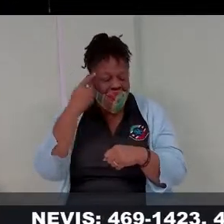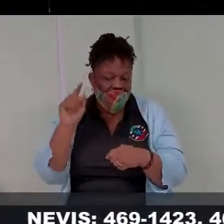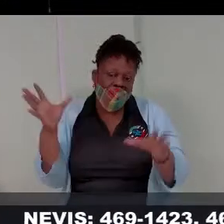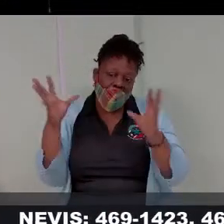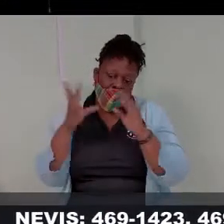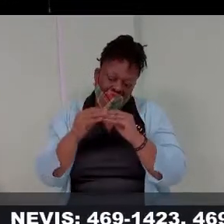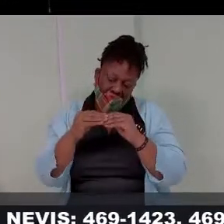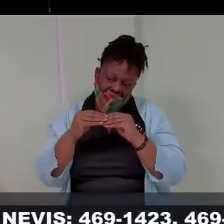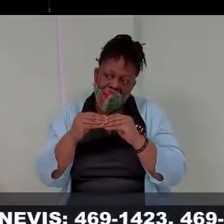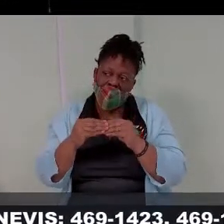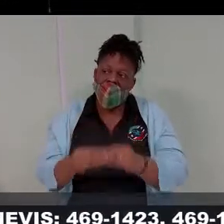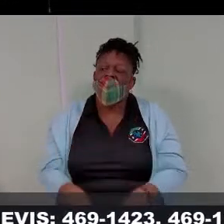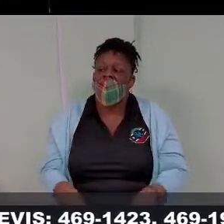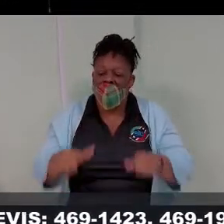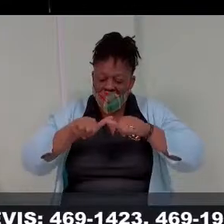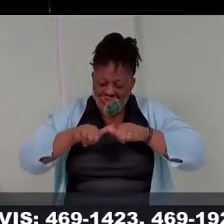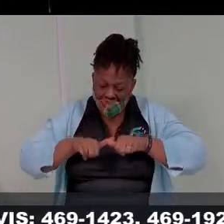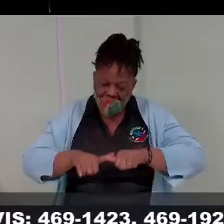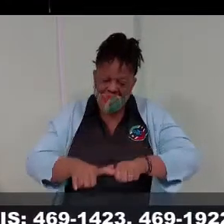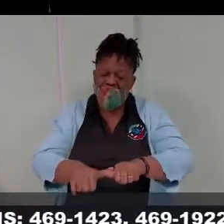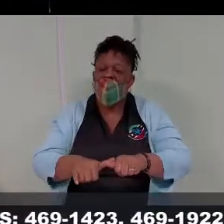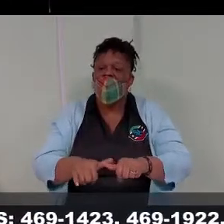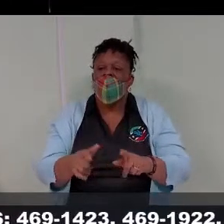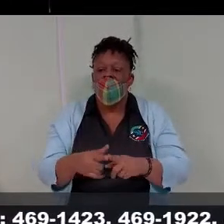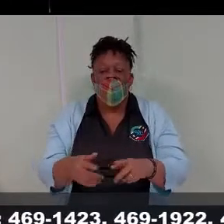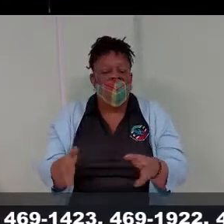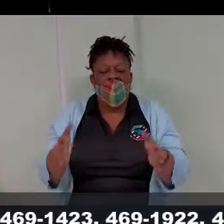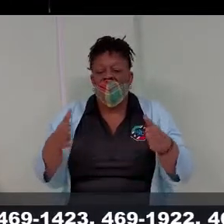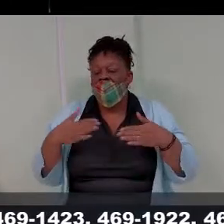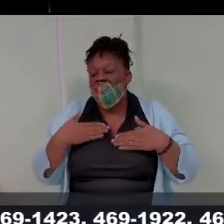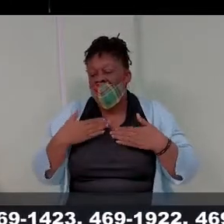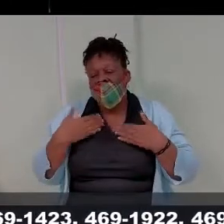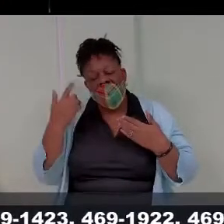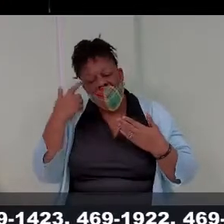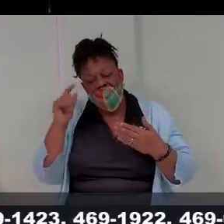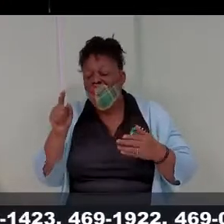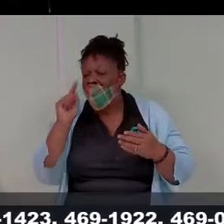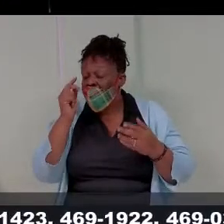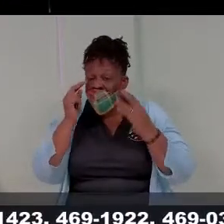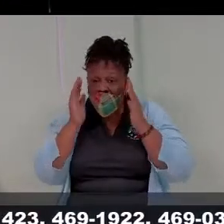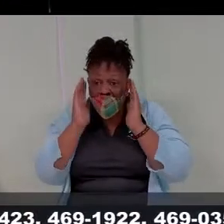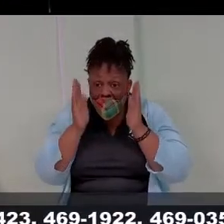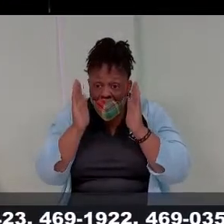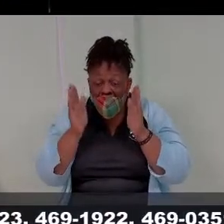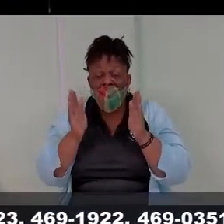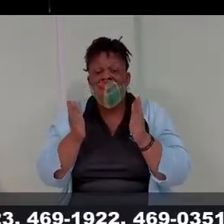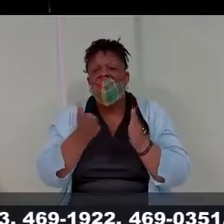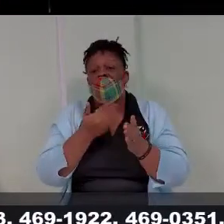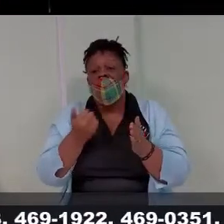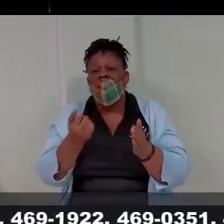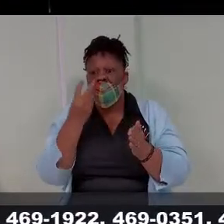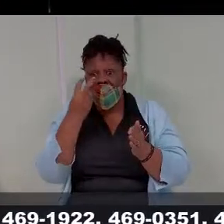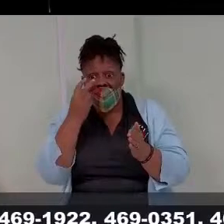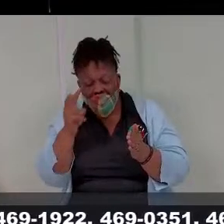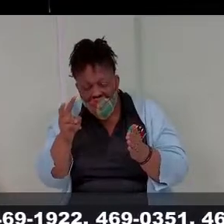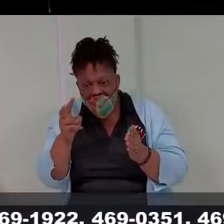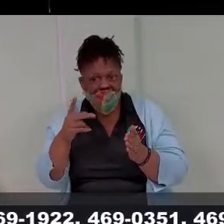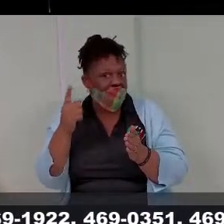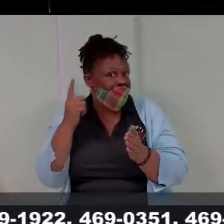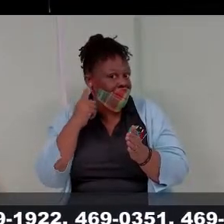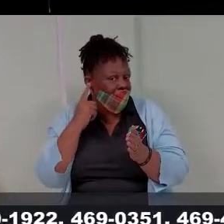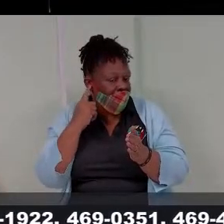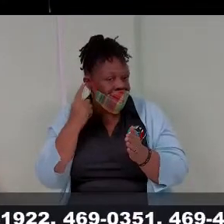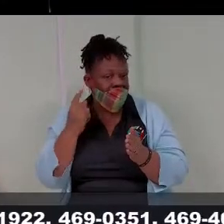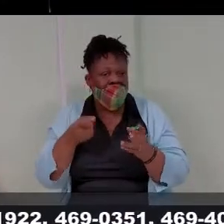briefing. Of course, we continue to appreciate the very fact that you are paying attention to what is happening with